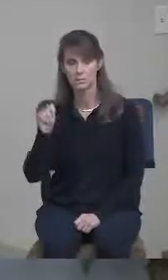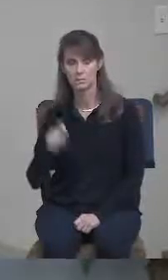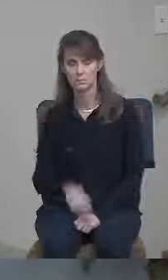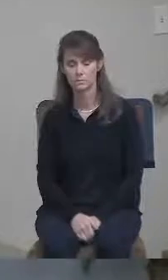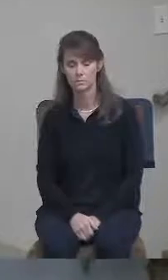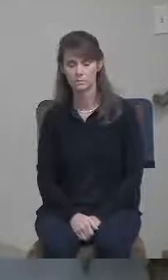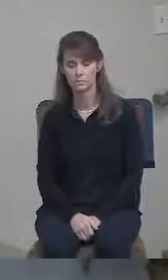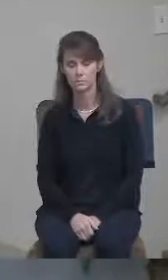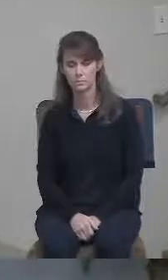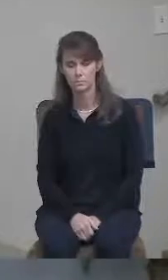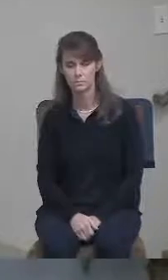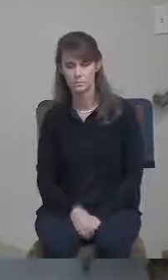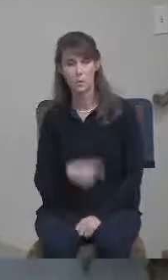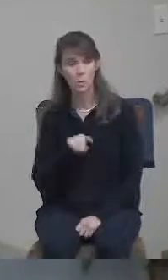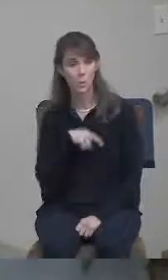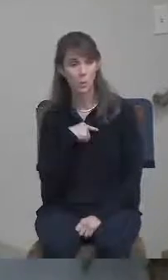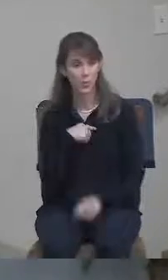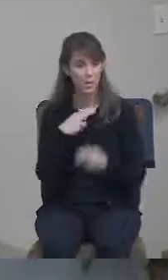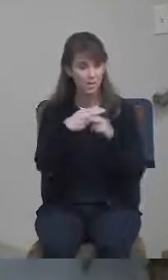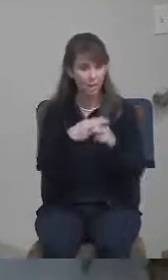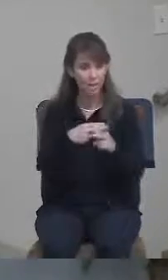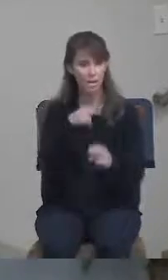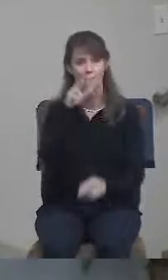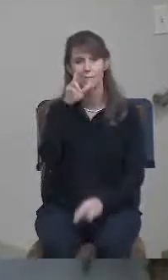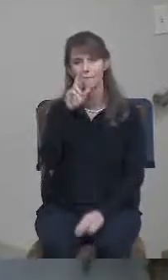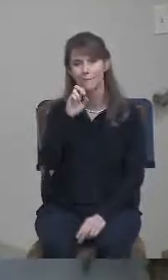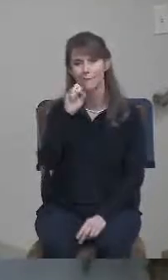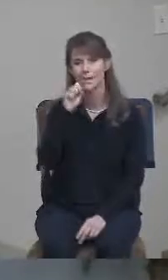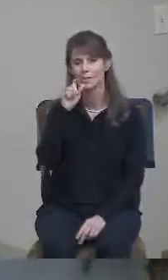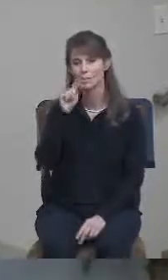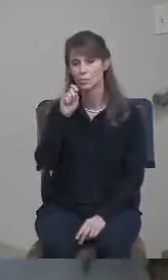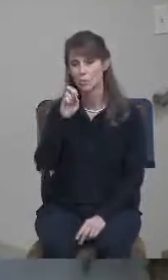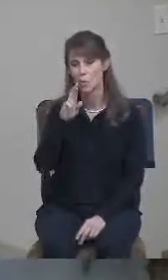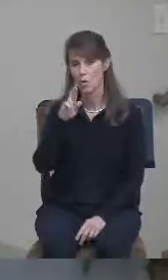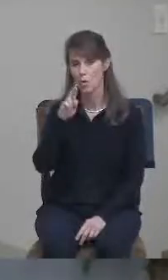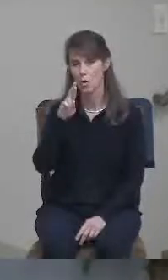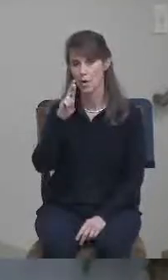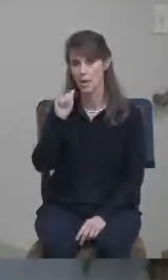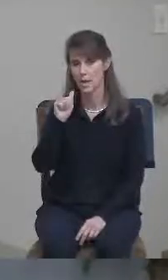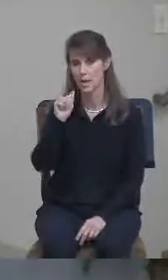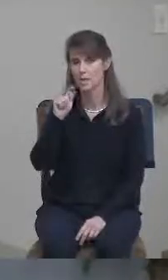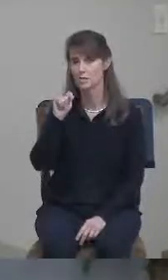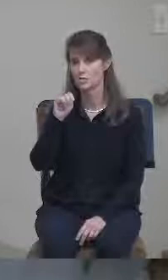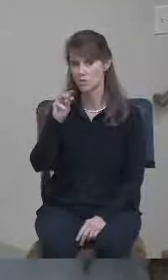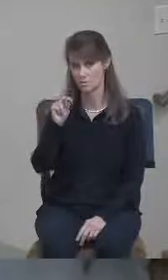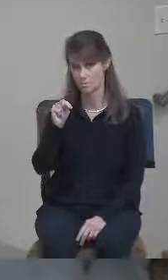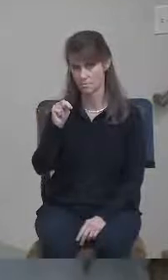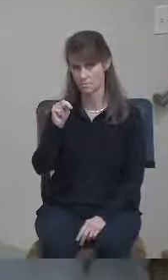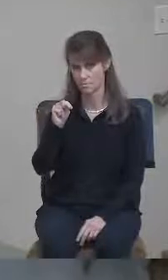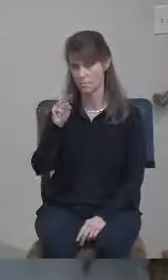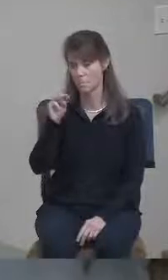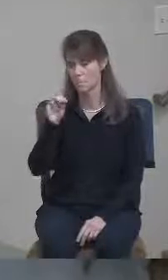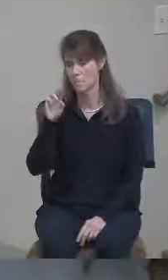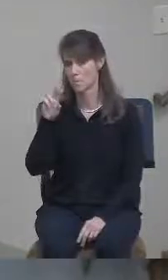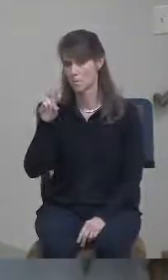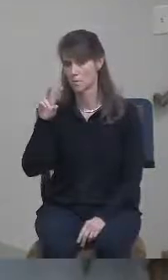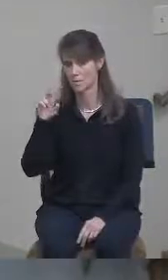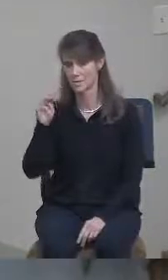movement. But we refer to it the Restoration Movement, and we'll understand that as we